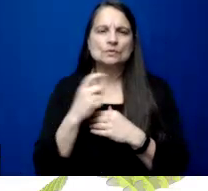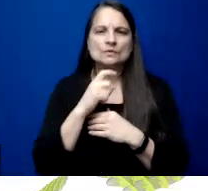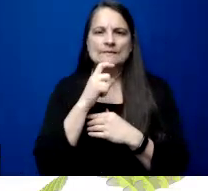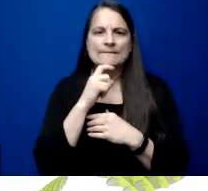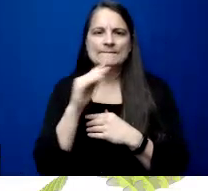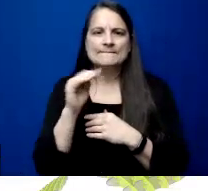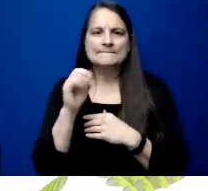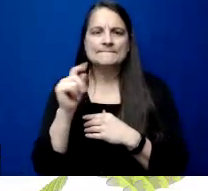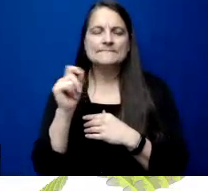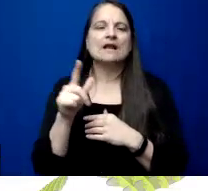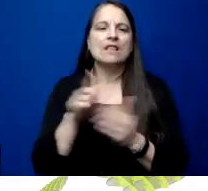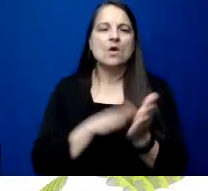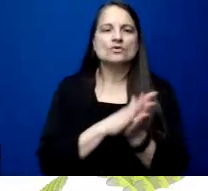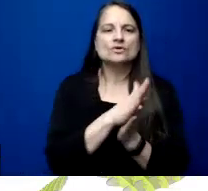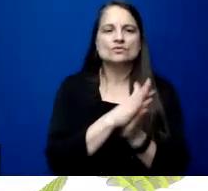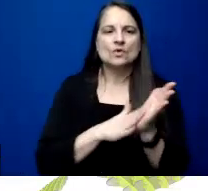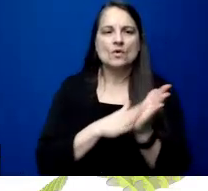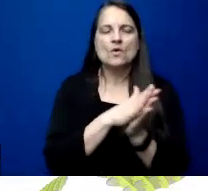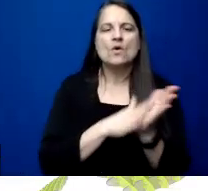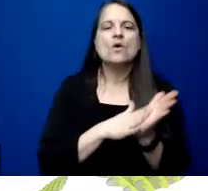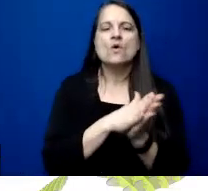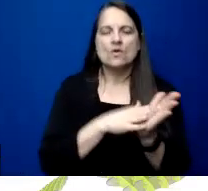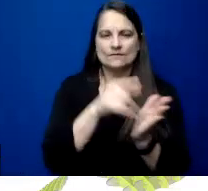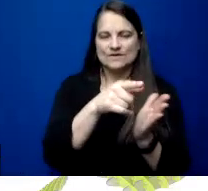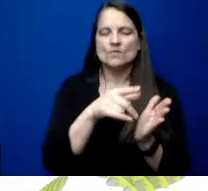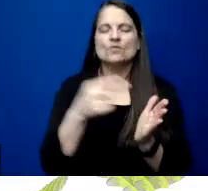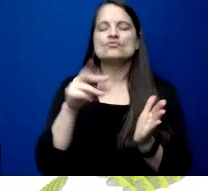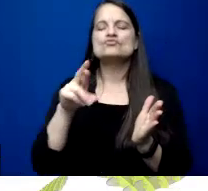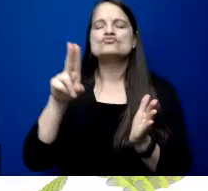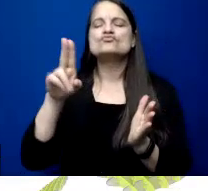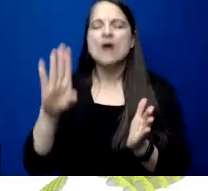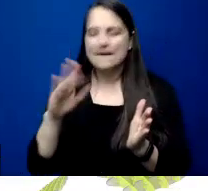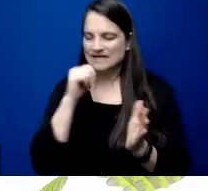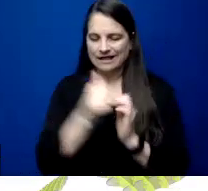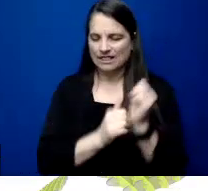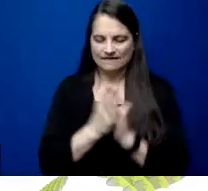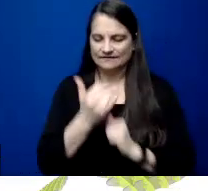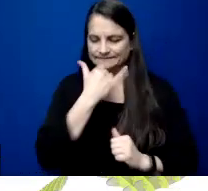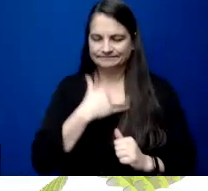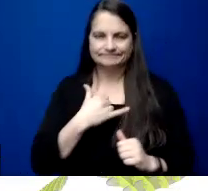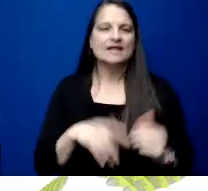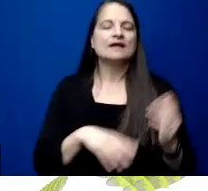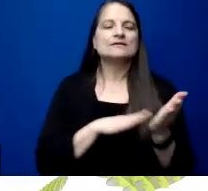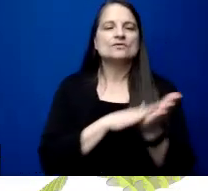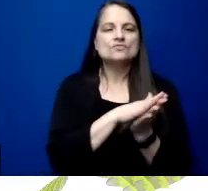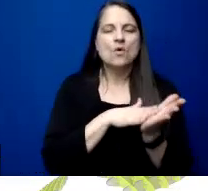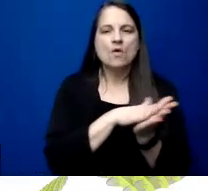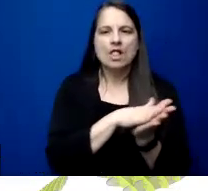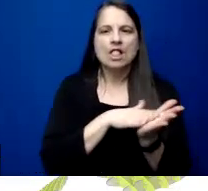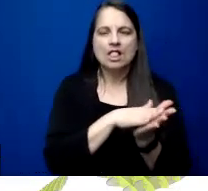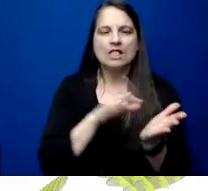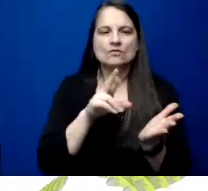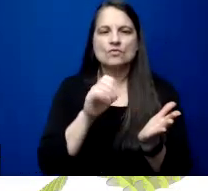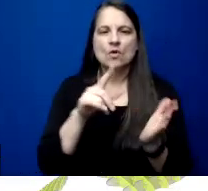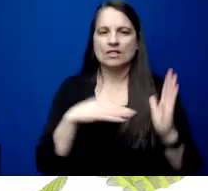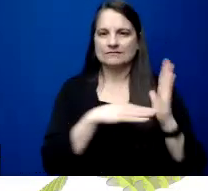cylinders that you can roll back and forth. You can roll it on your thigh. A lot of people like to do that. The rainbow twirler is a